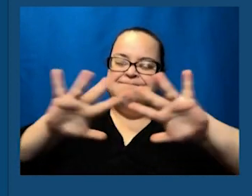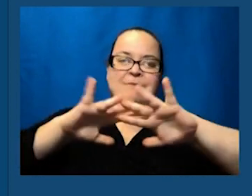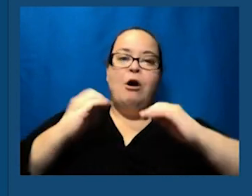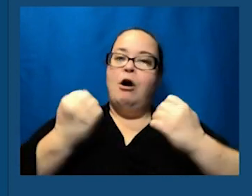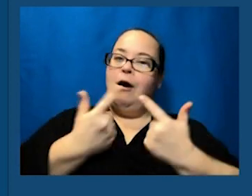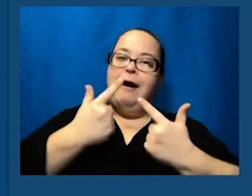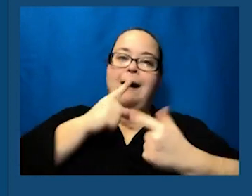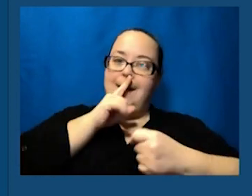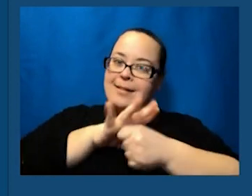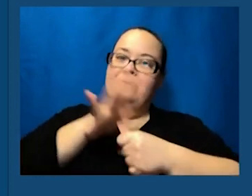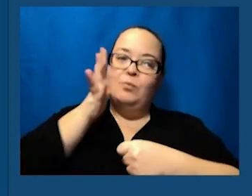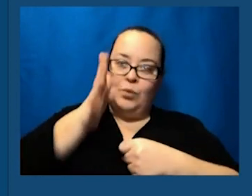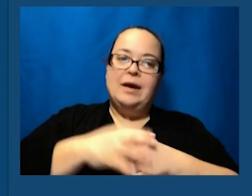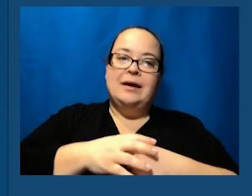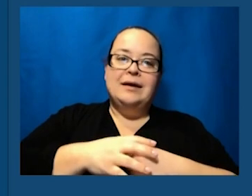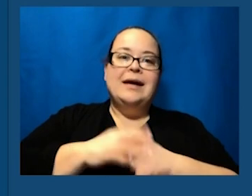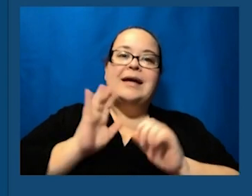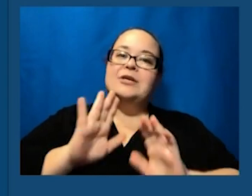all the communities out there.